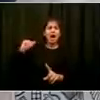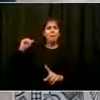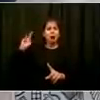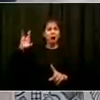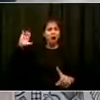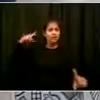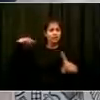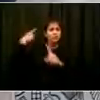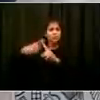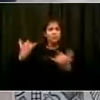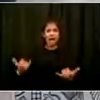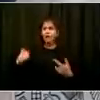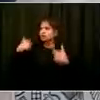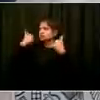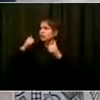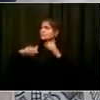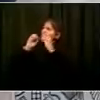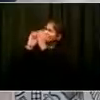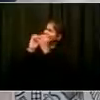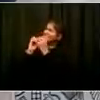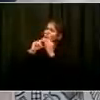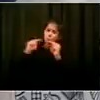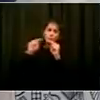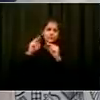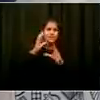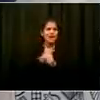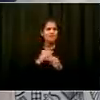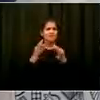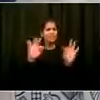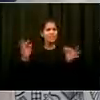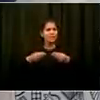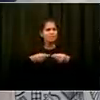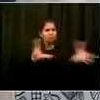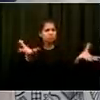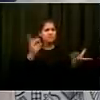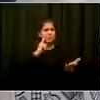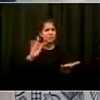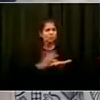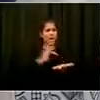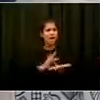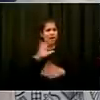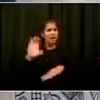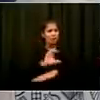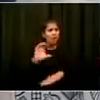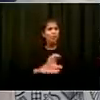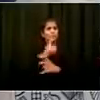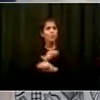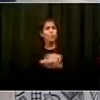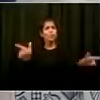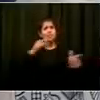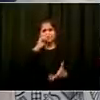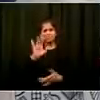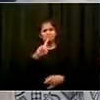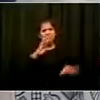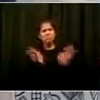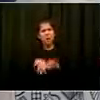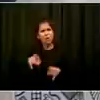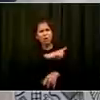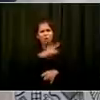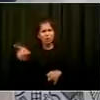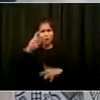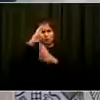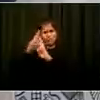it's been consistent. And I think it deserves respect. And the people who've done the work have really put their heart and soul into making sure kids